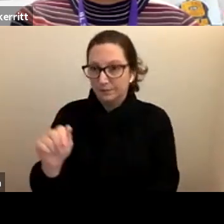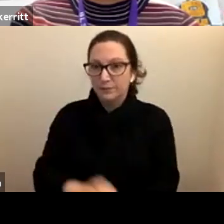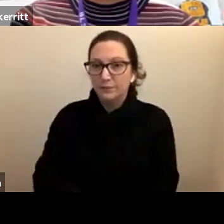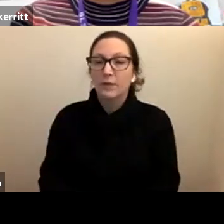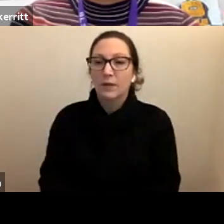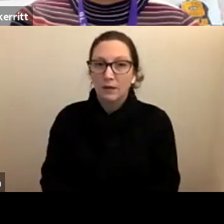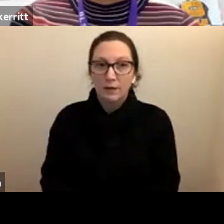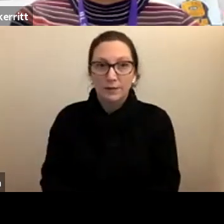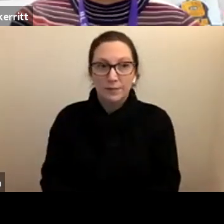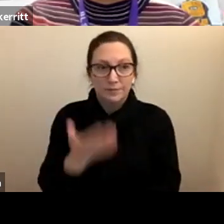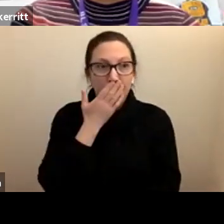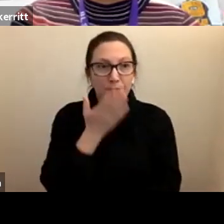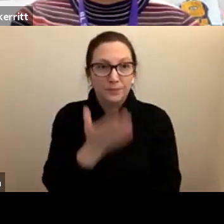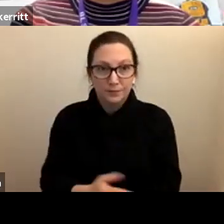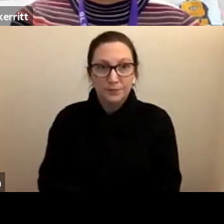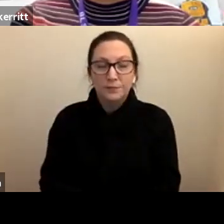Thank you.